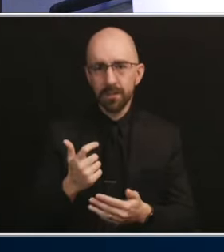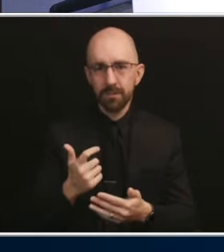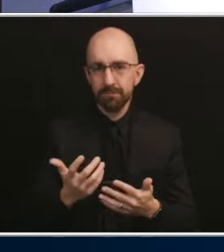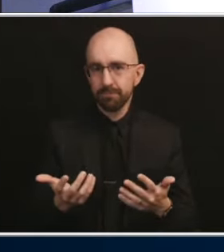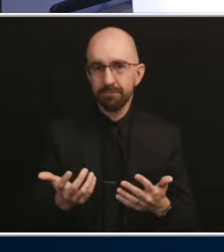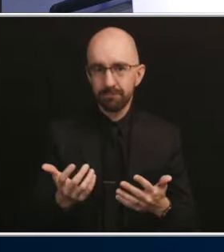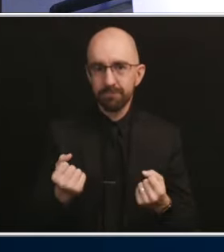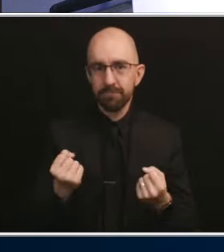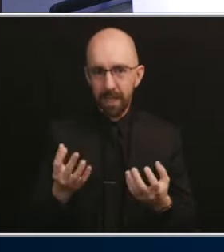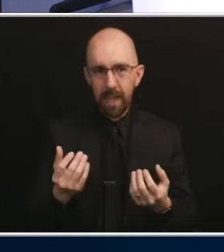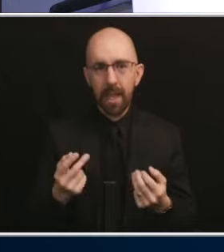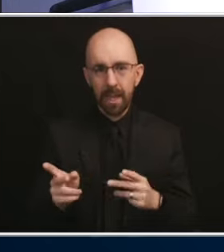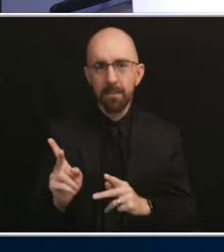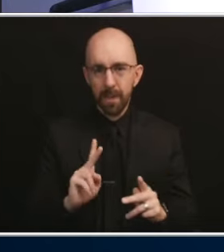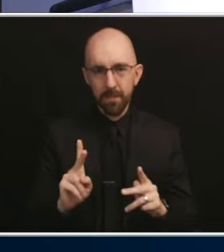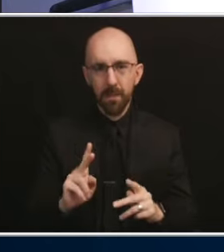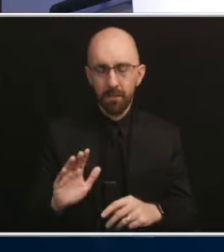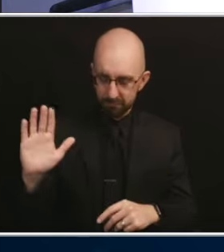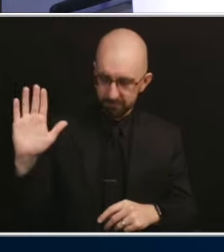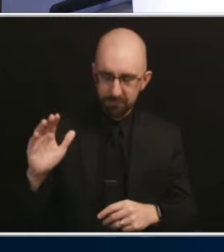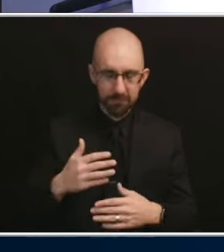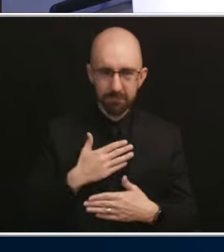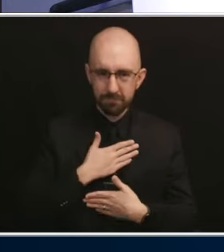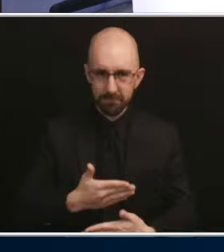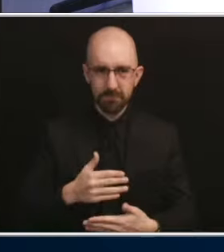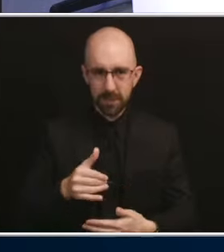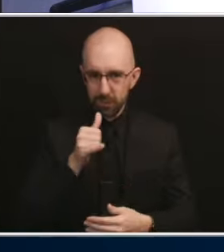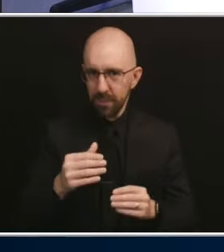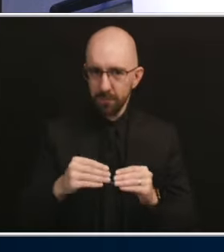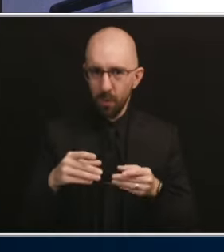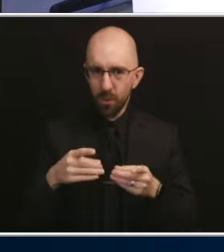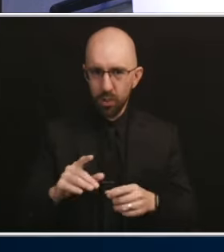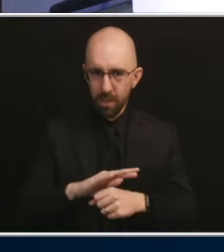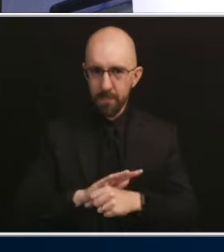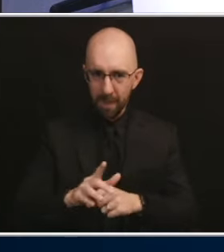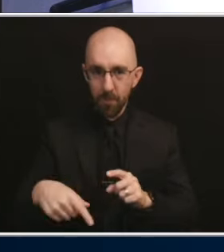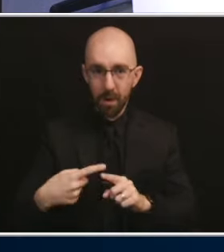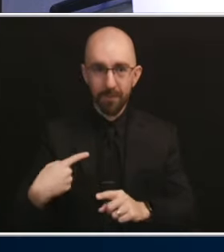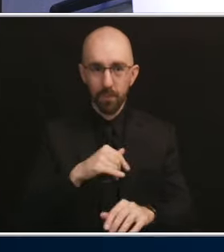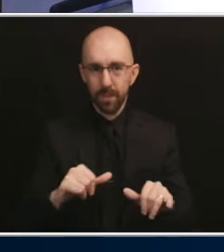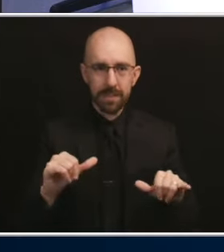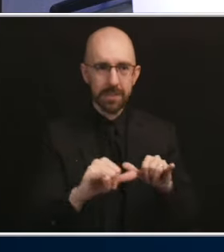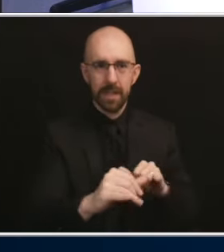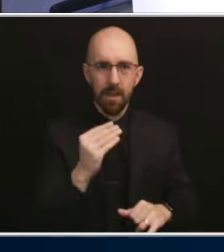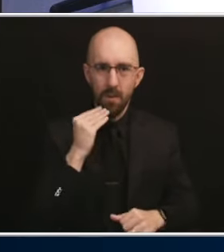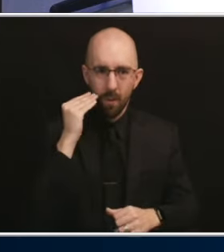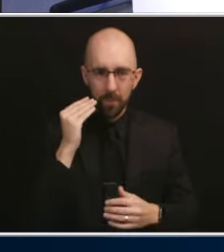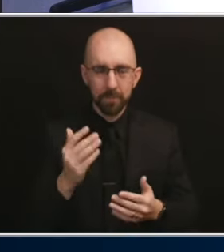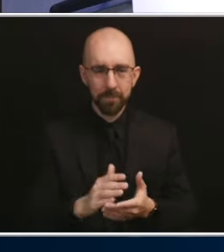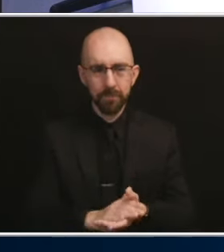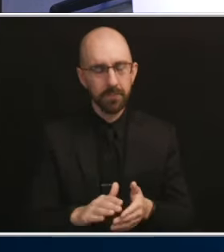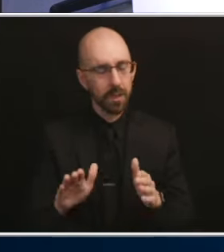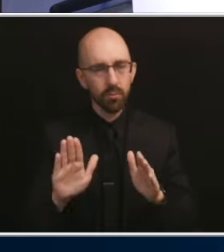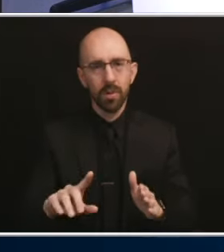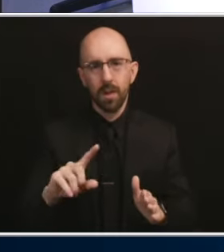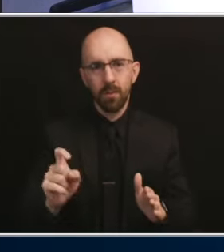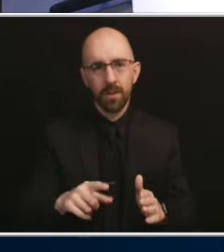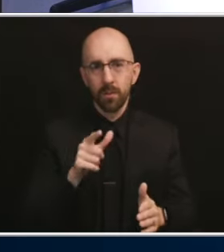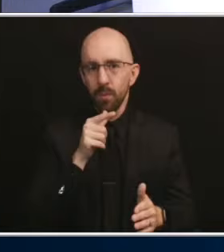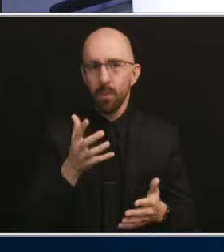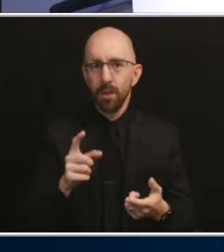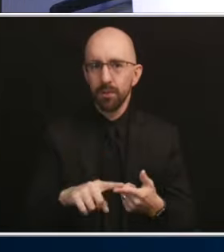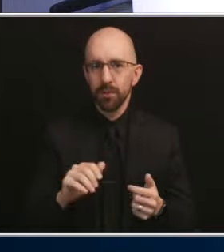many people will attest to drinking more during the pandemic when we were all stuck inside. That's a great question. Okay, who wants to tackle that one?